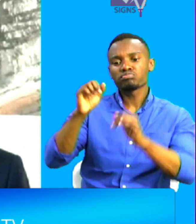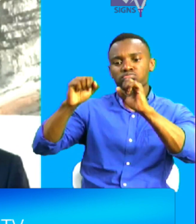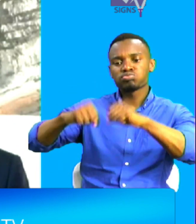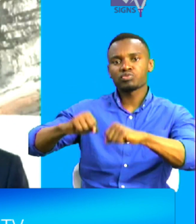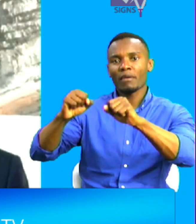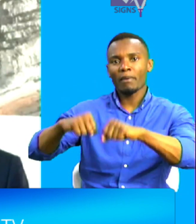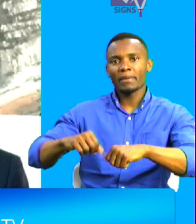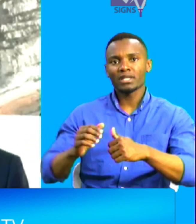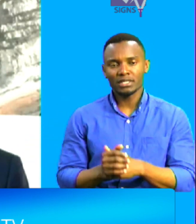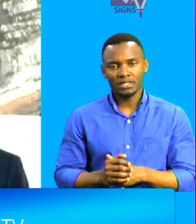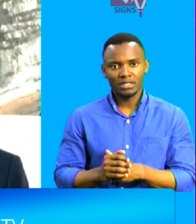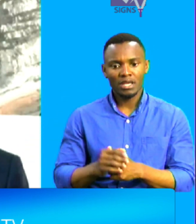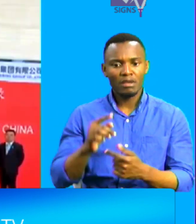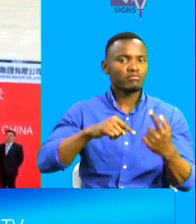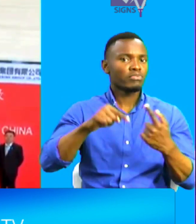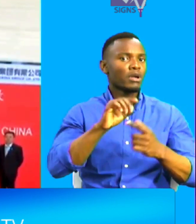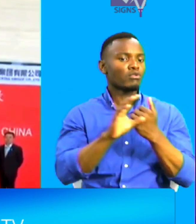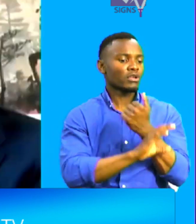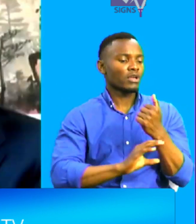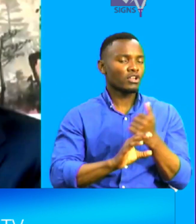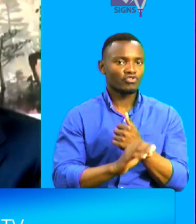capabilities around the country.